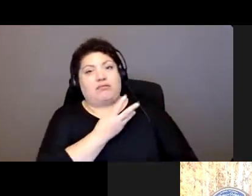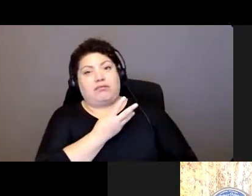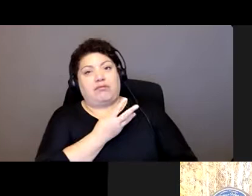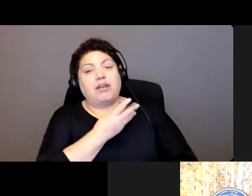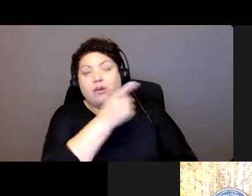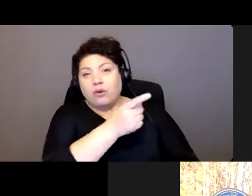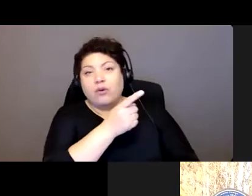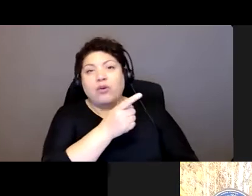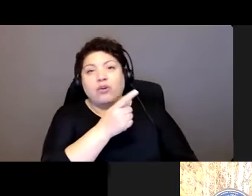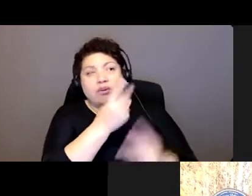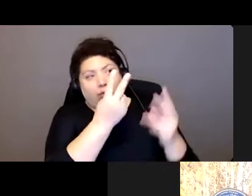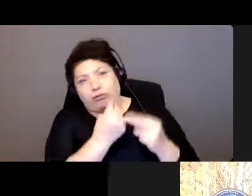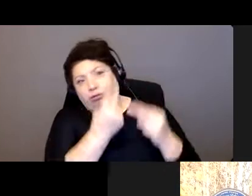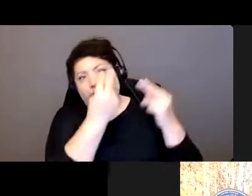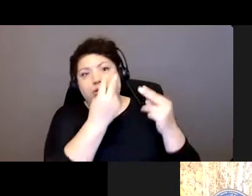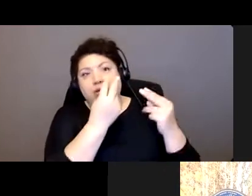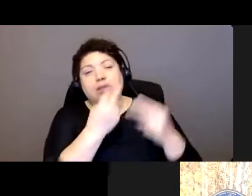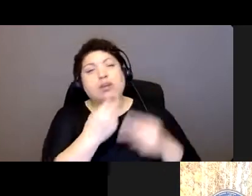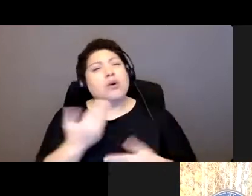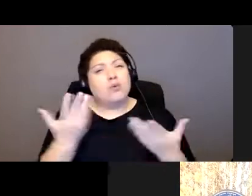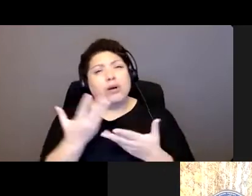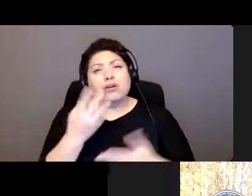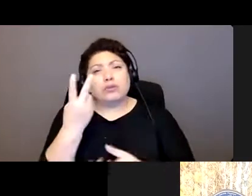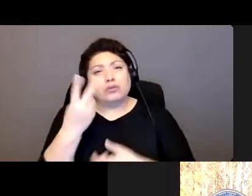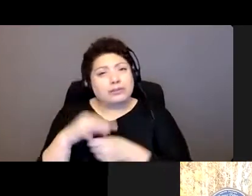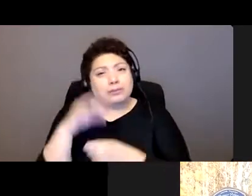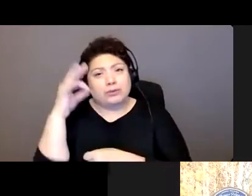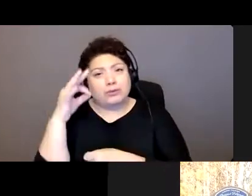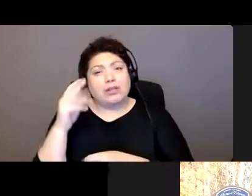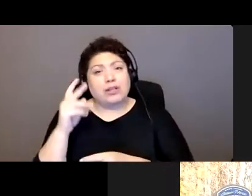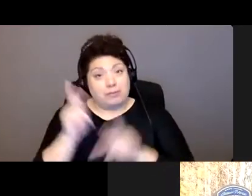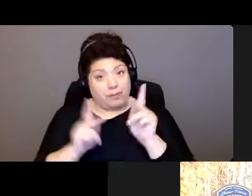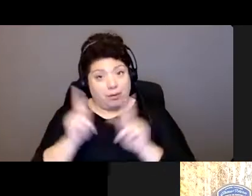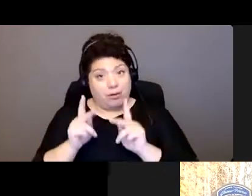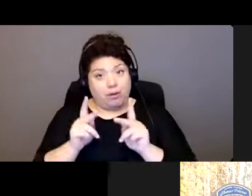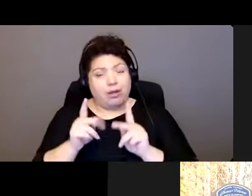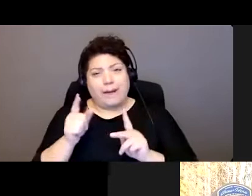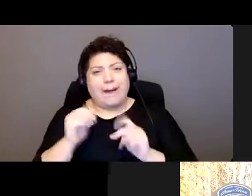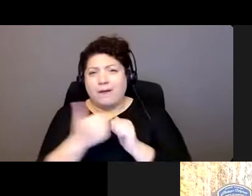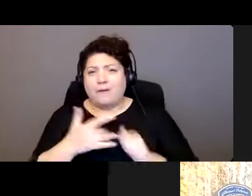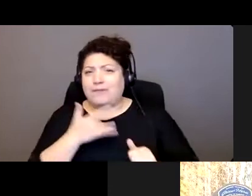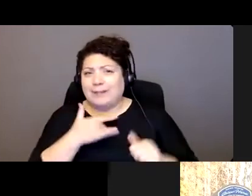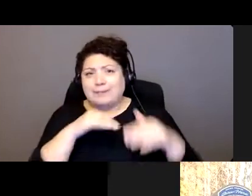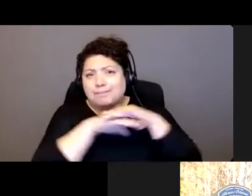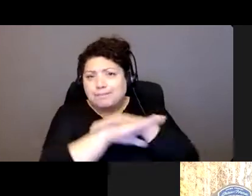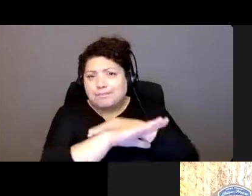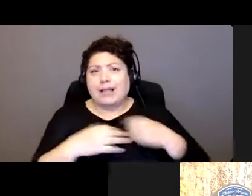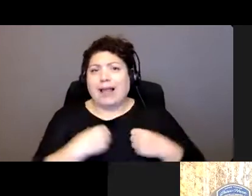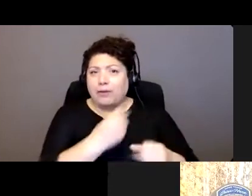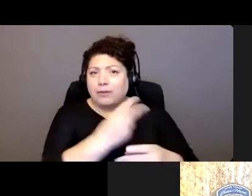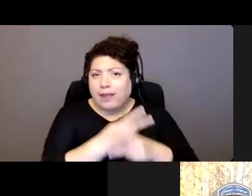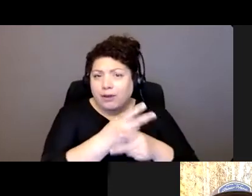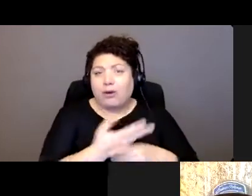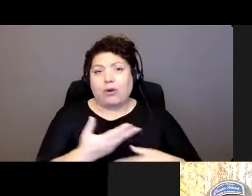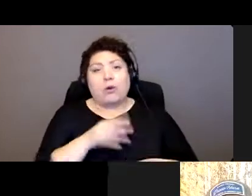little bit about what Two-Spirit people feel and experience when they visit a healthcare or service provider? And what